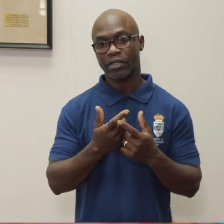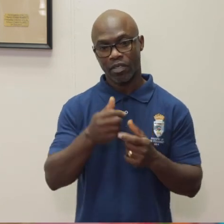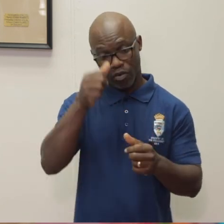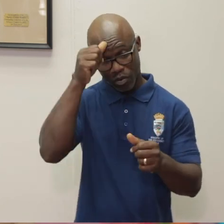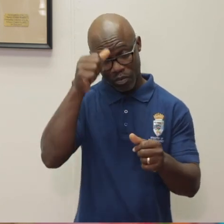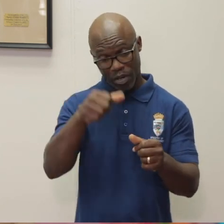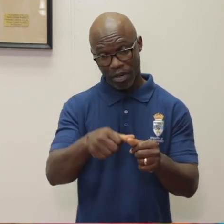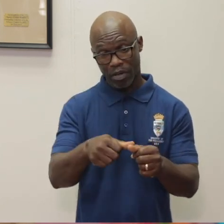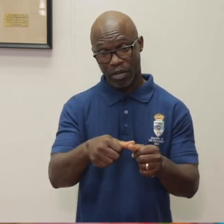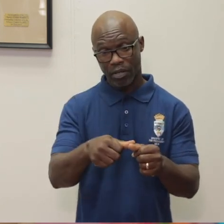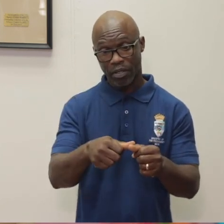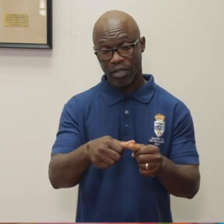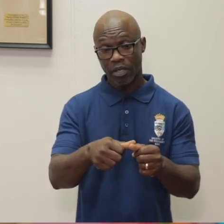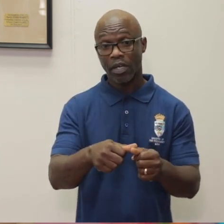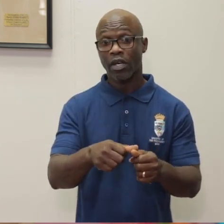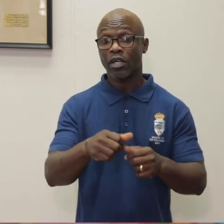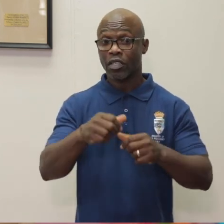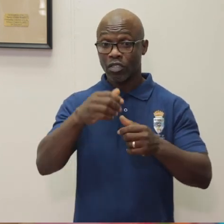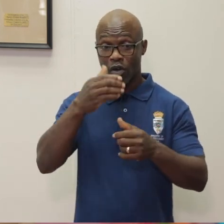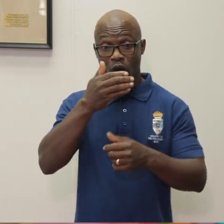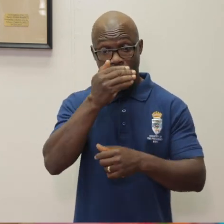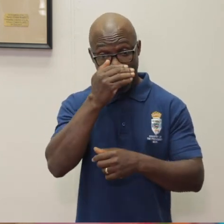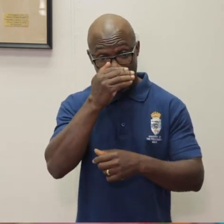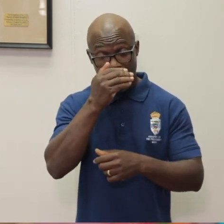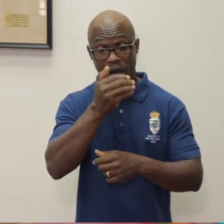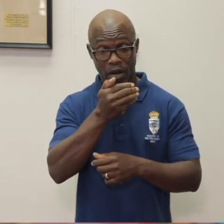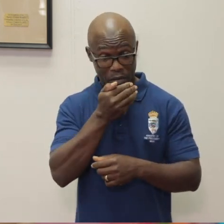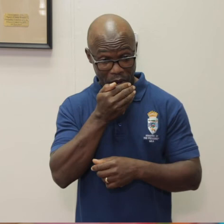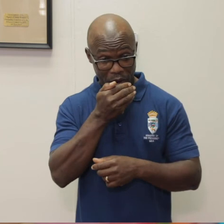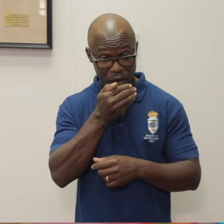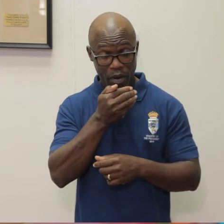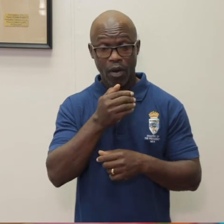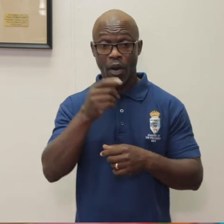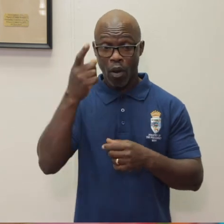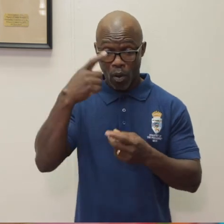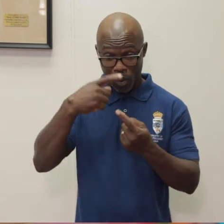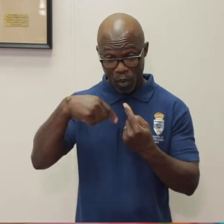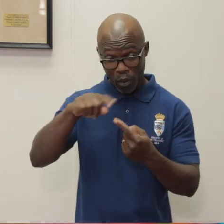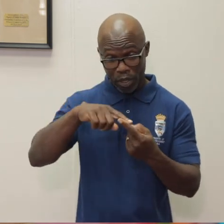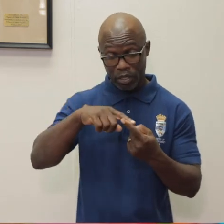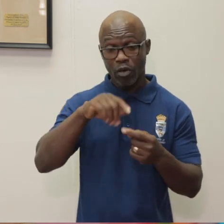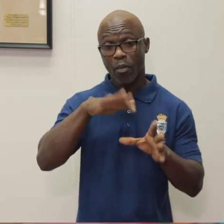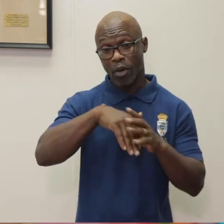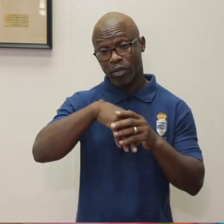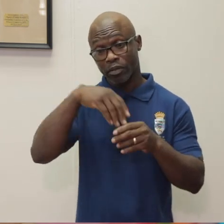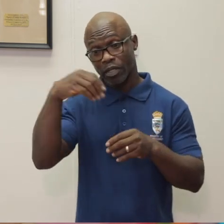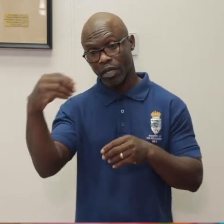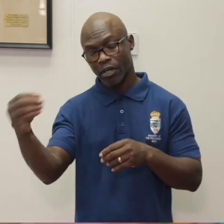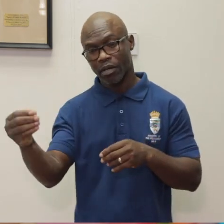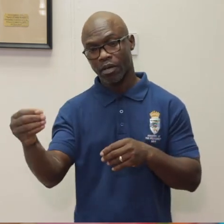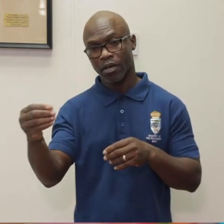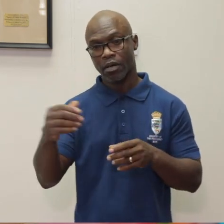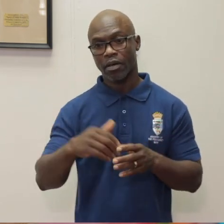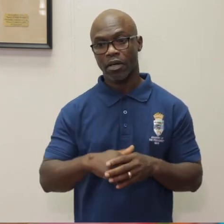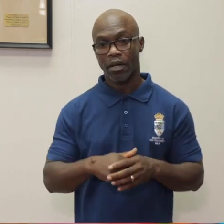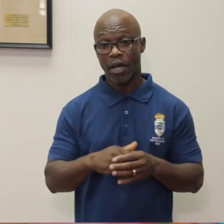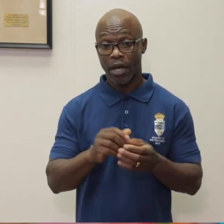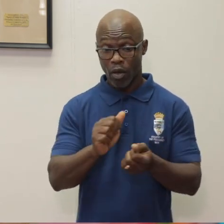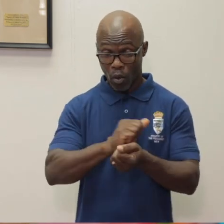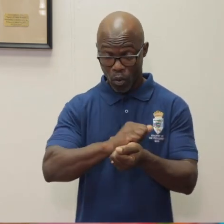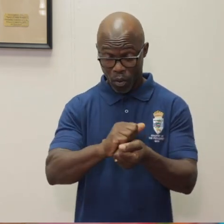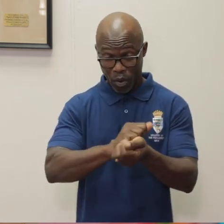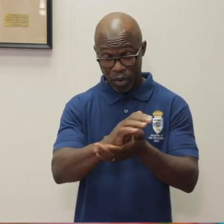Remember to cover your nose and mouth when you are about to step out. Wash your